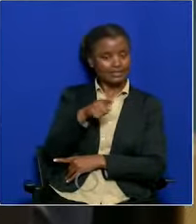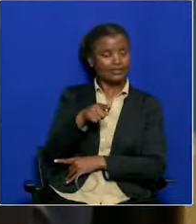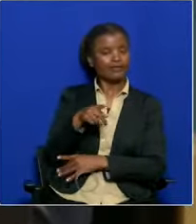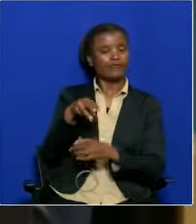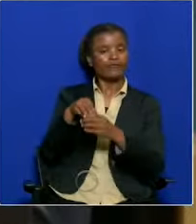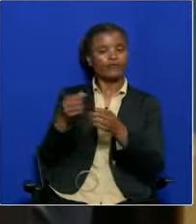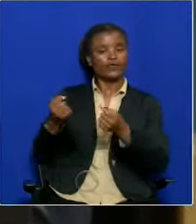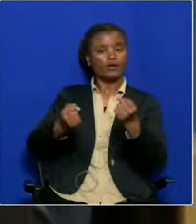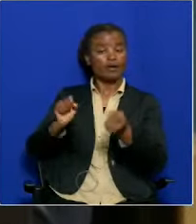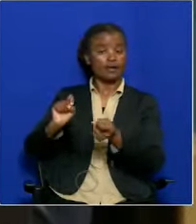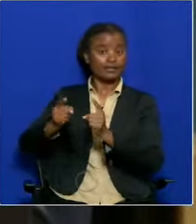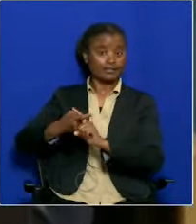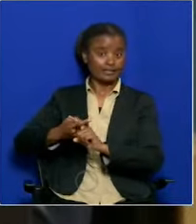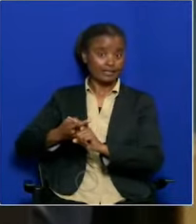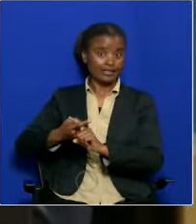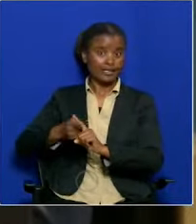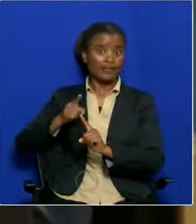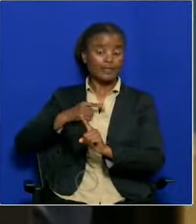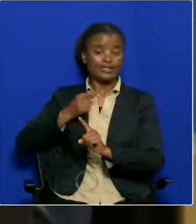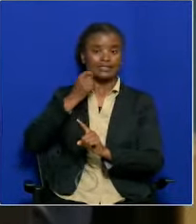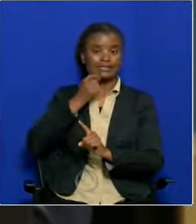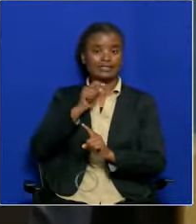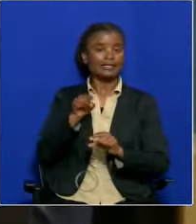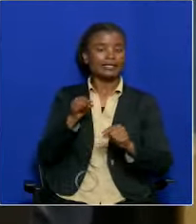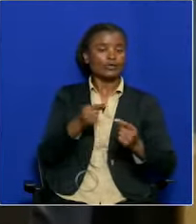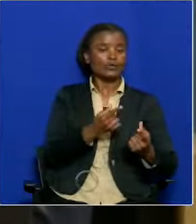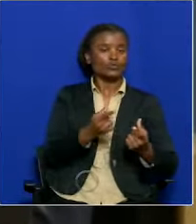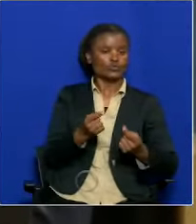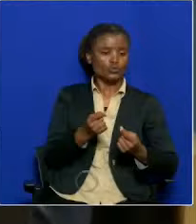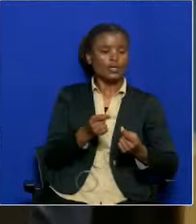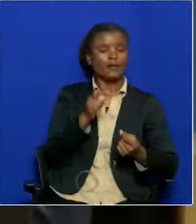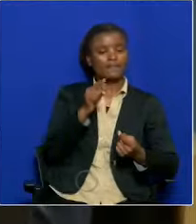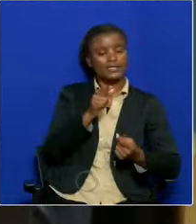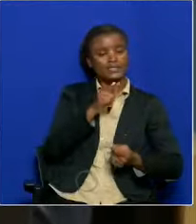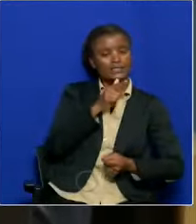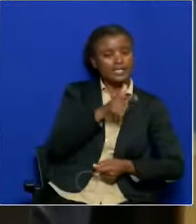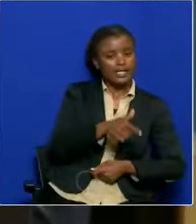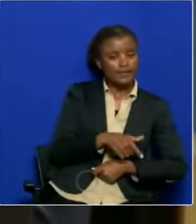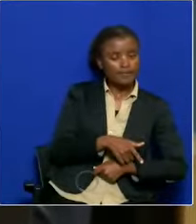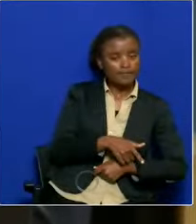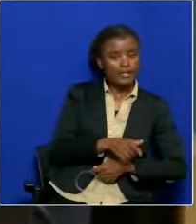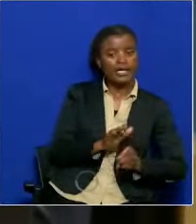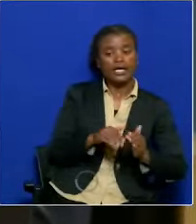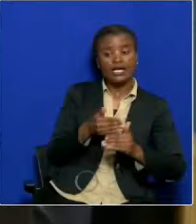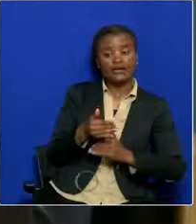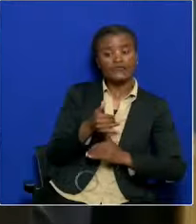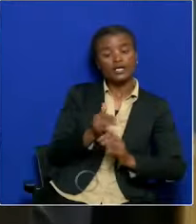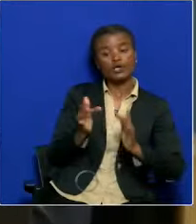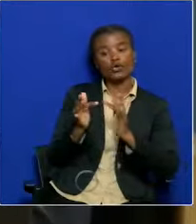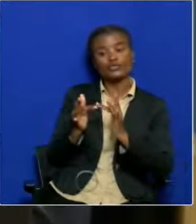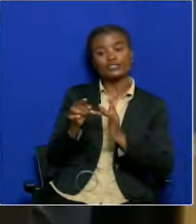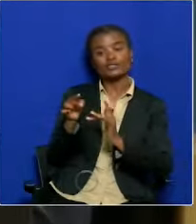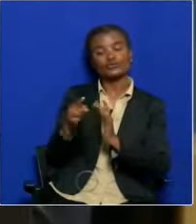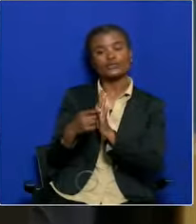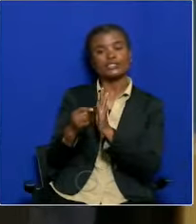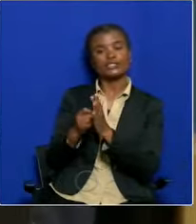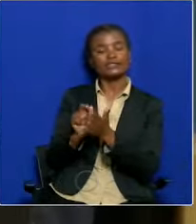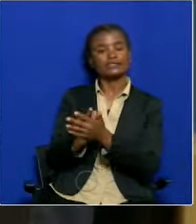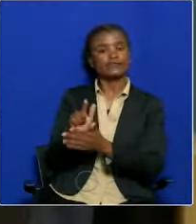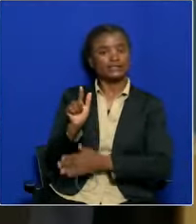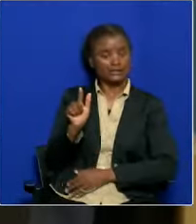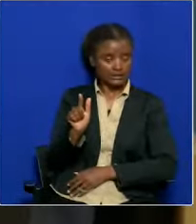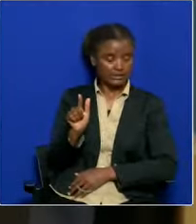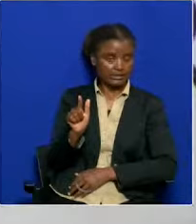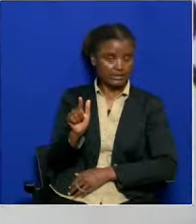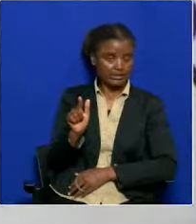you don't come all right, let him know. And then he next contacted you on the 17th. So he couldn't have